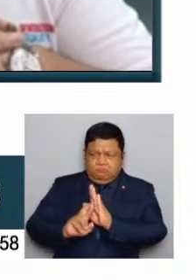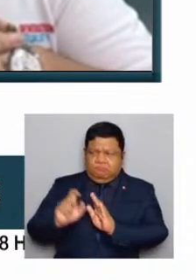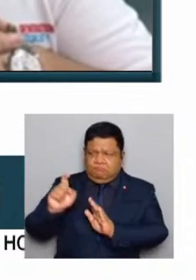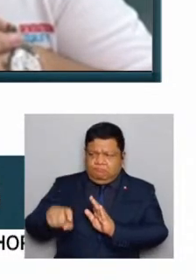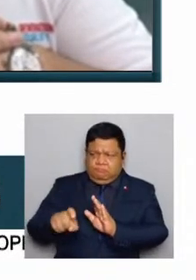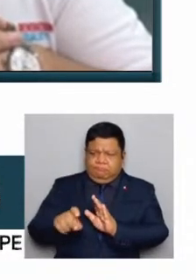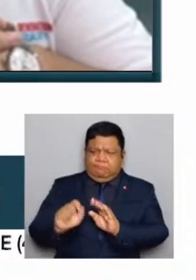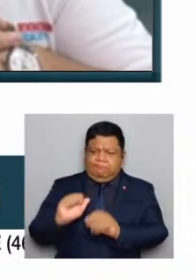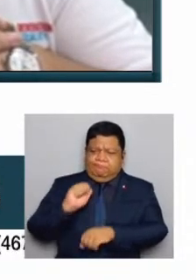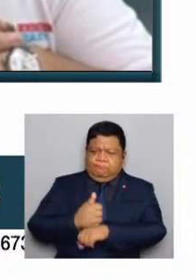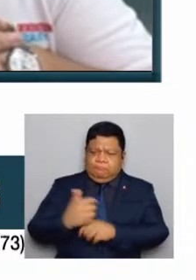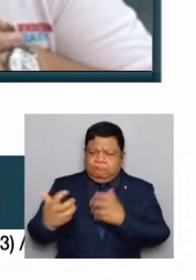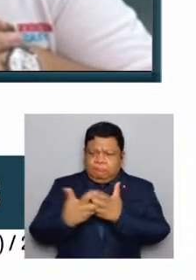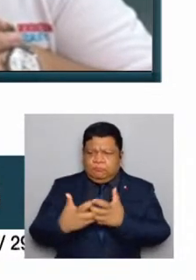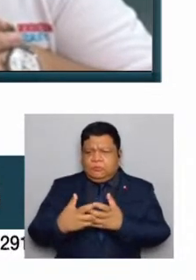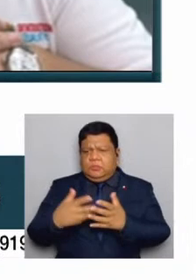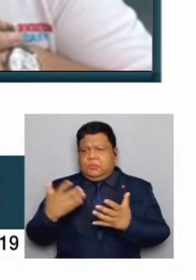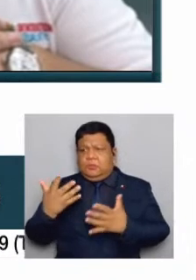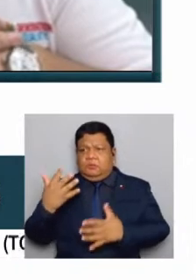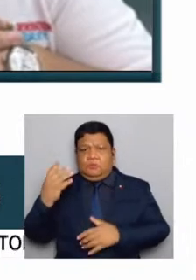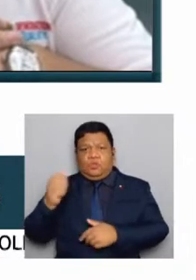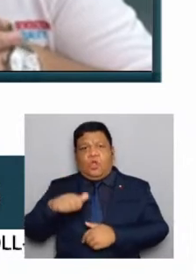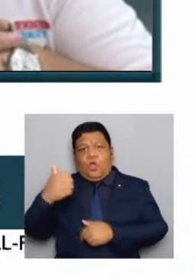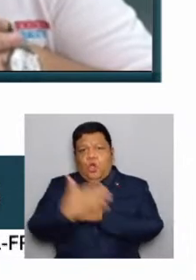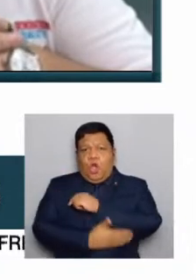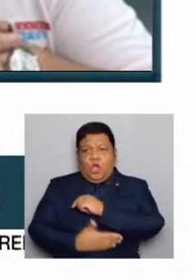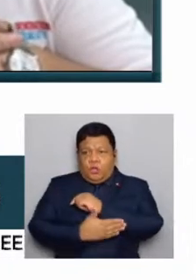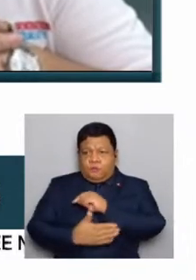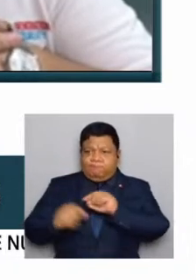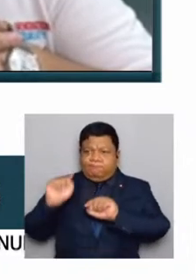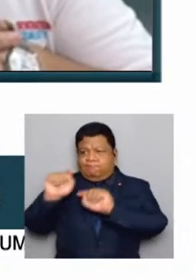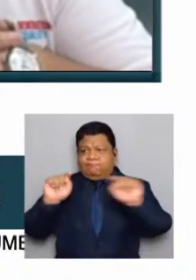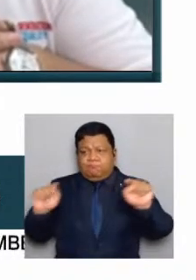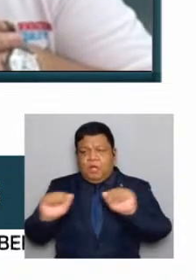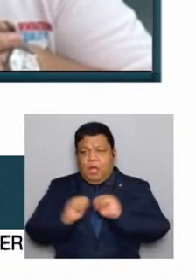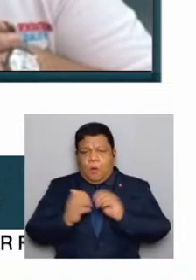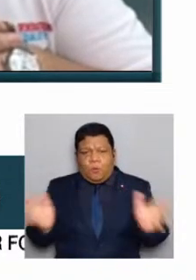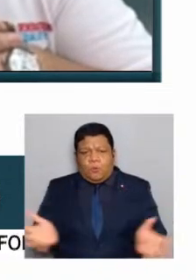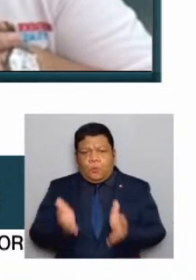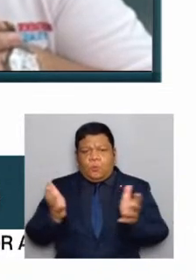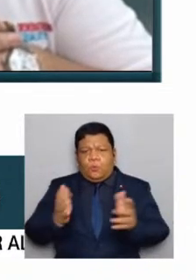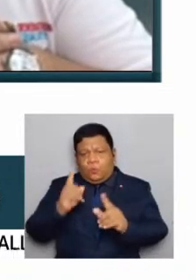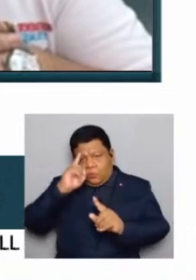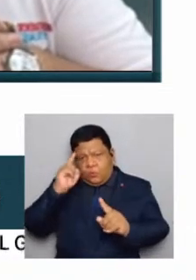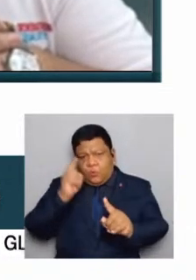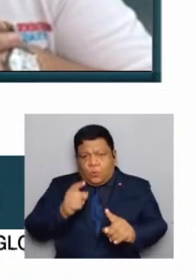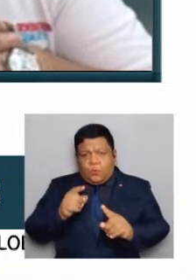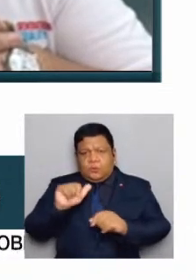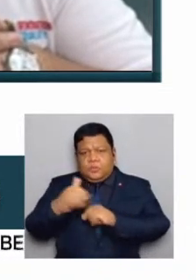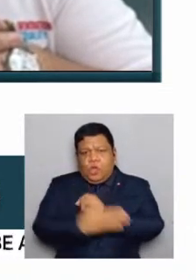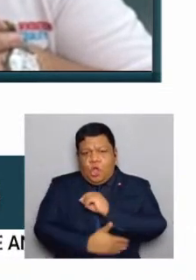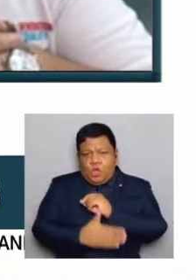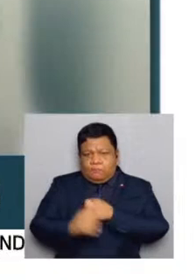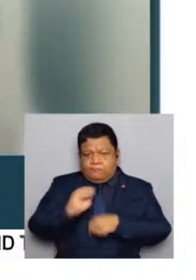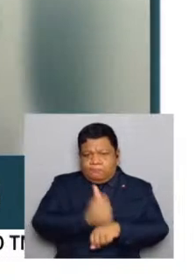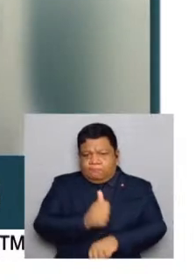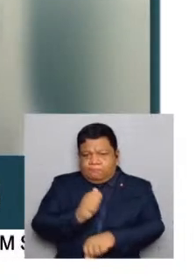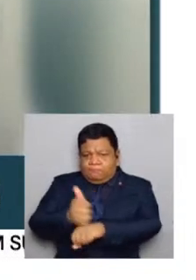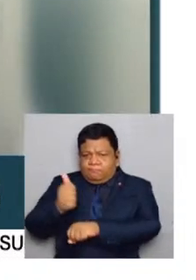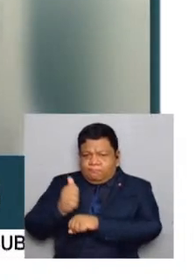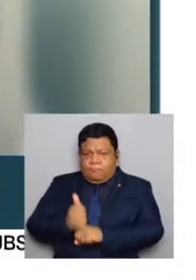with how the international community is really pushing for each country to put in place